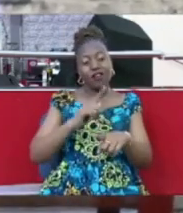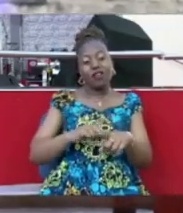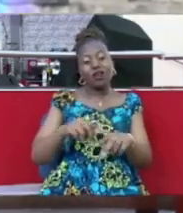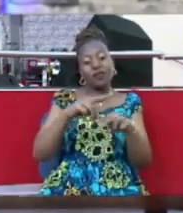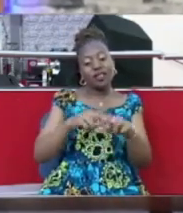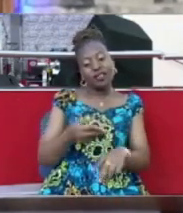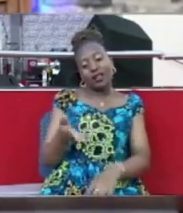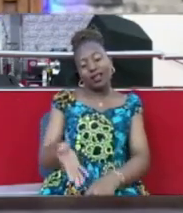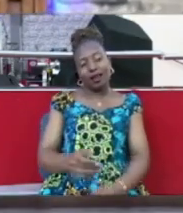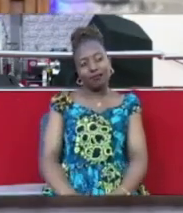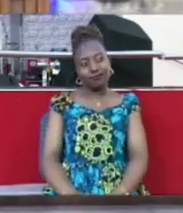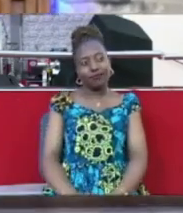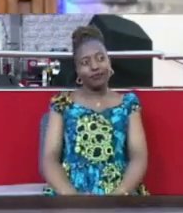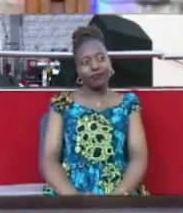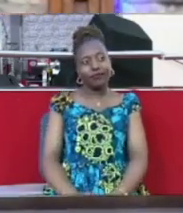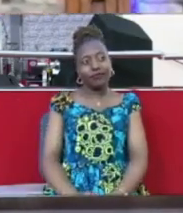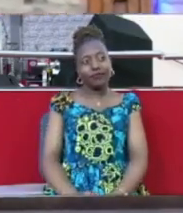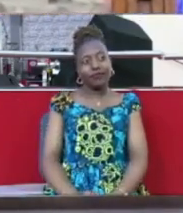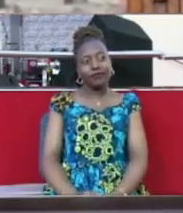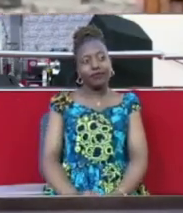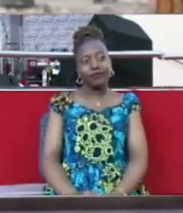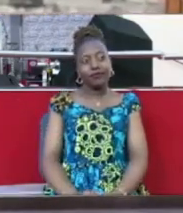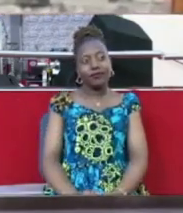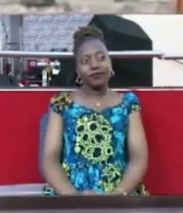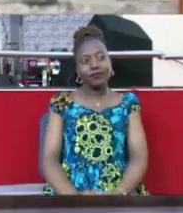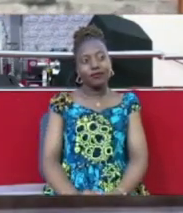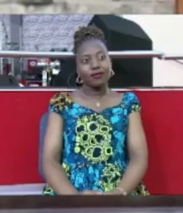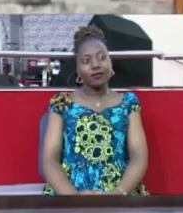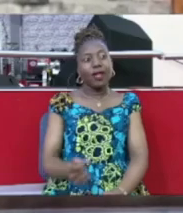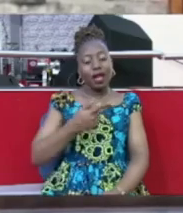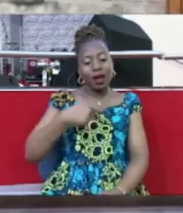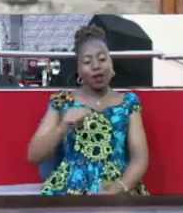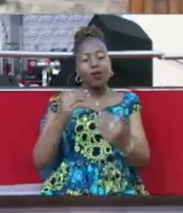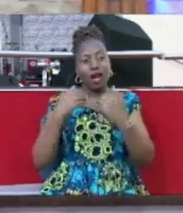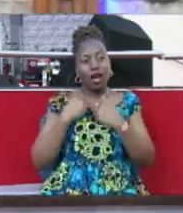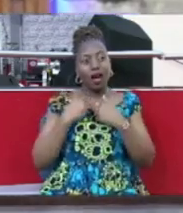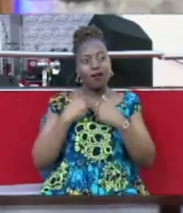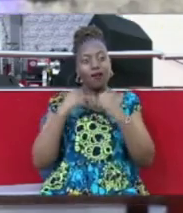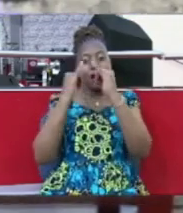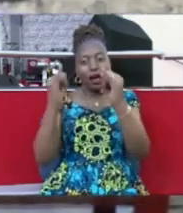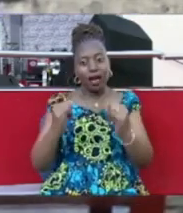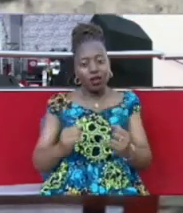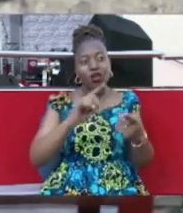here today. We have a God we call our job.